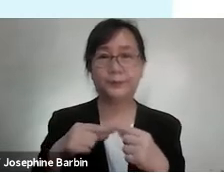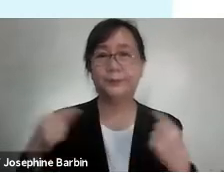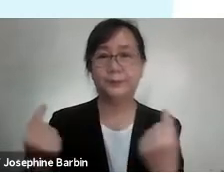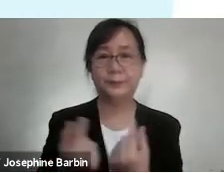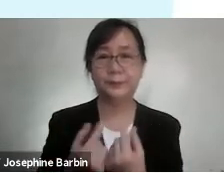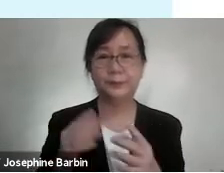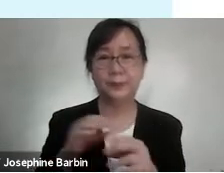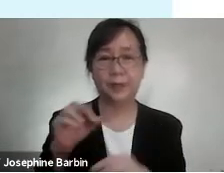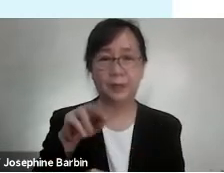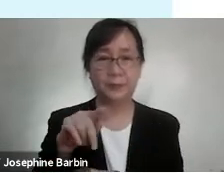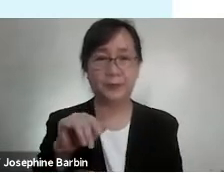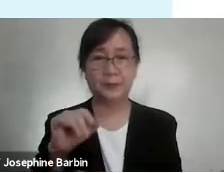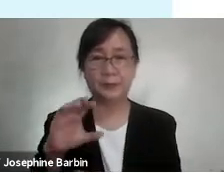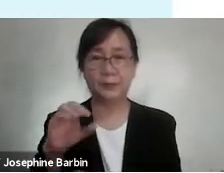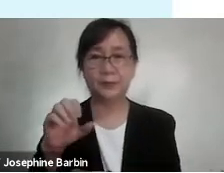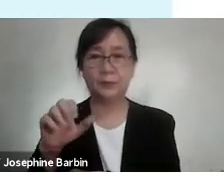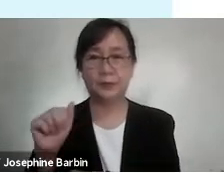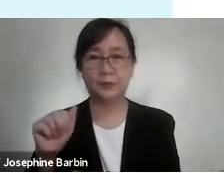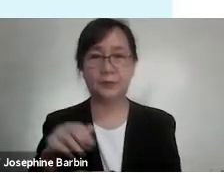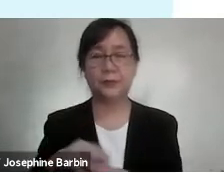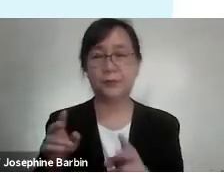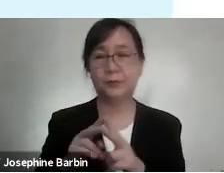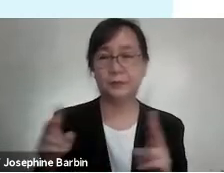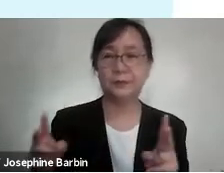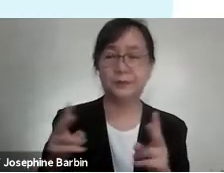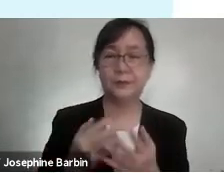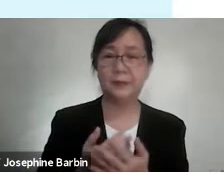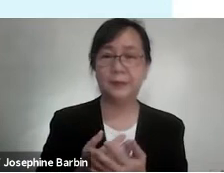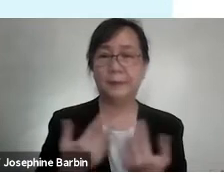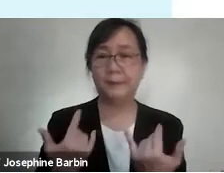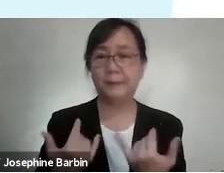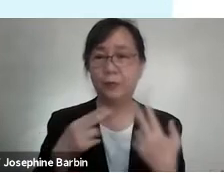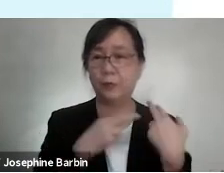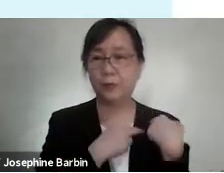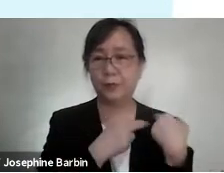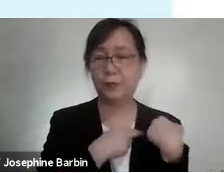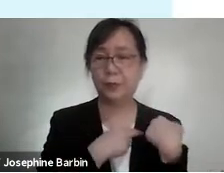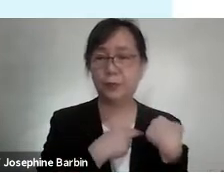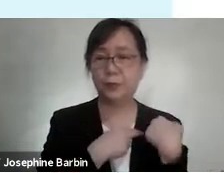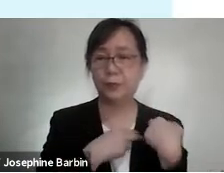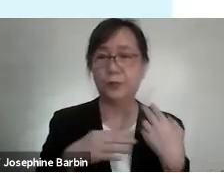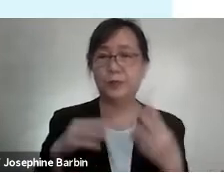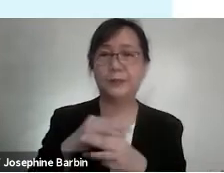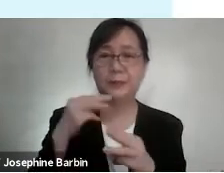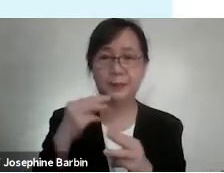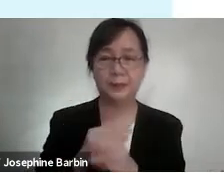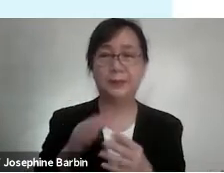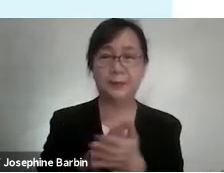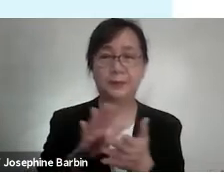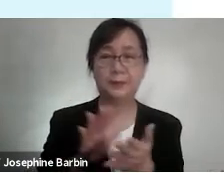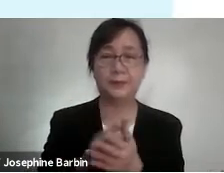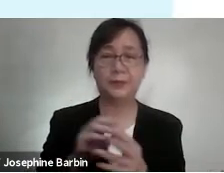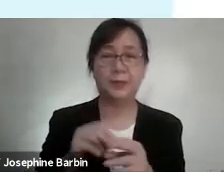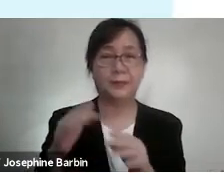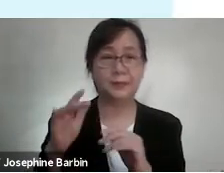RPA that is very responsible for the drafting the document. Then I will touch on